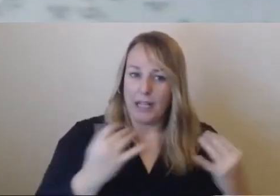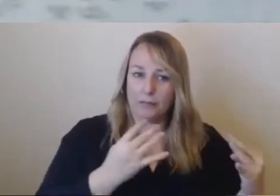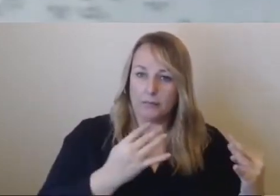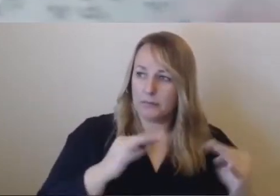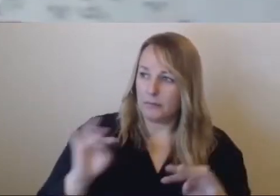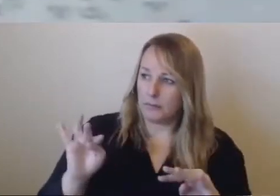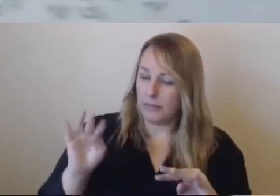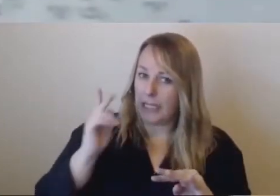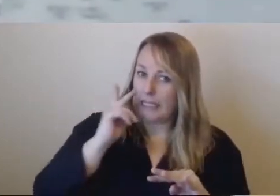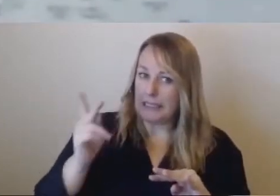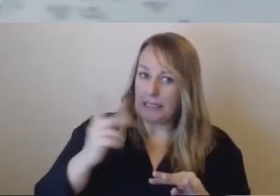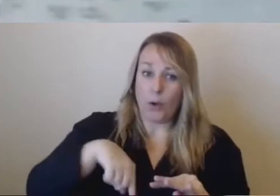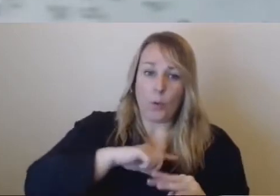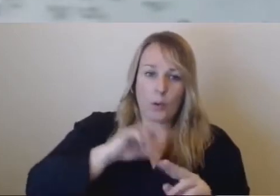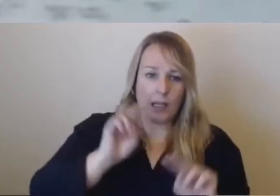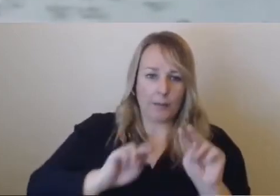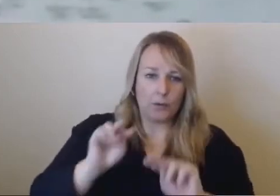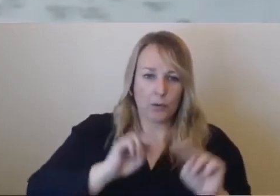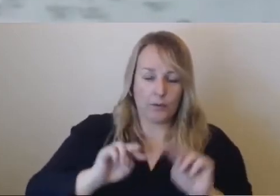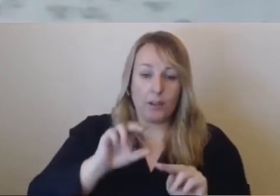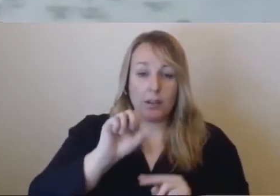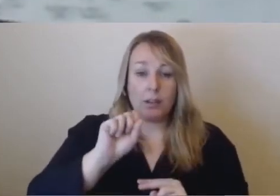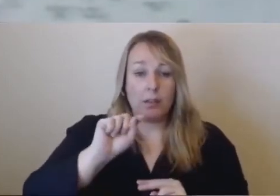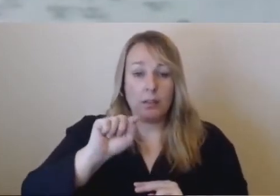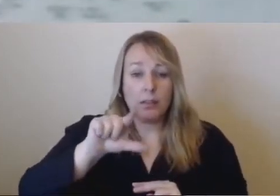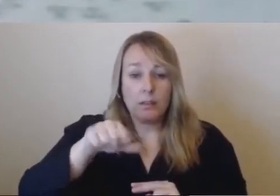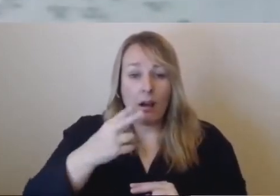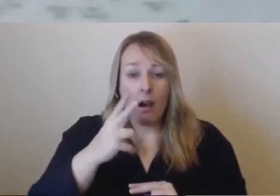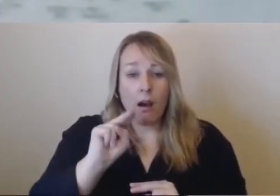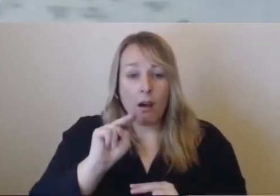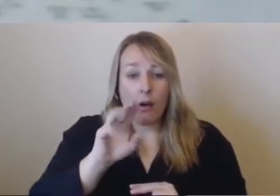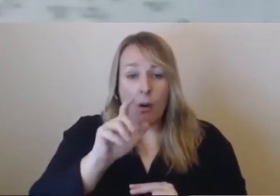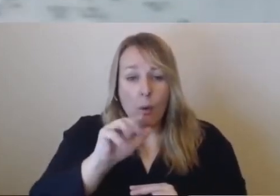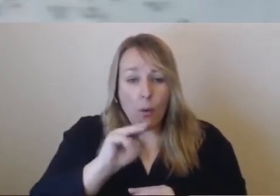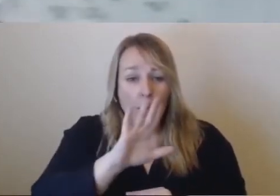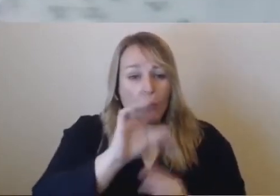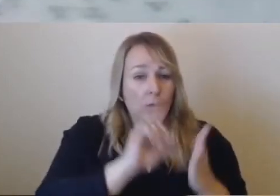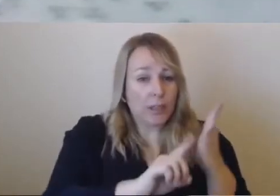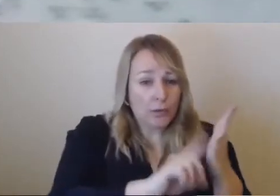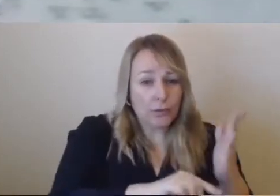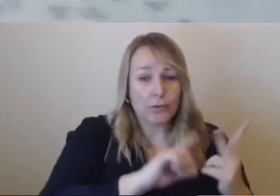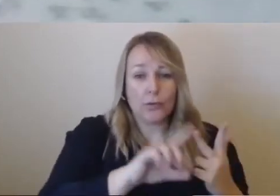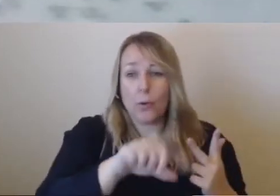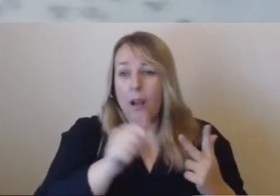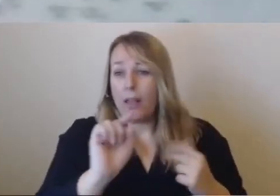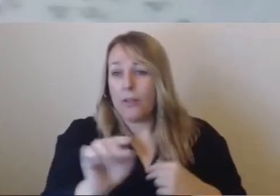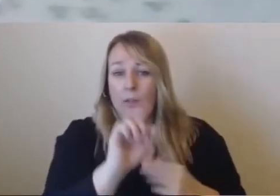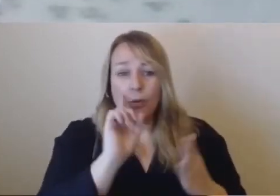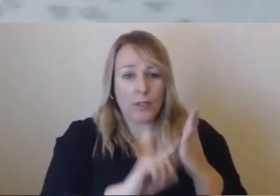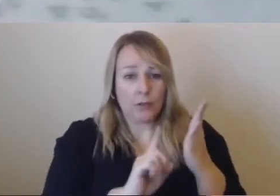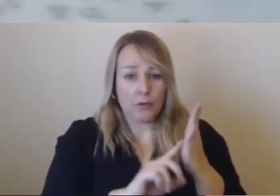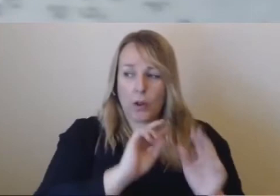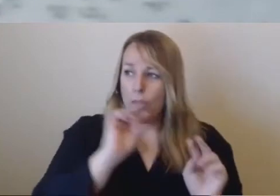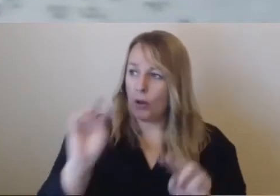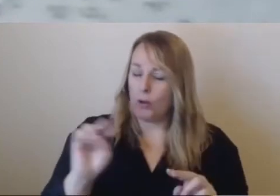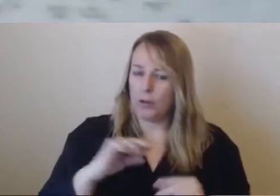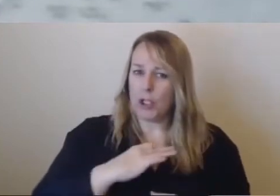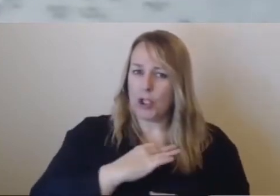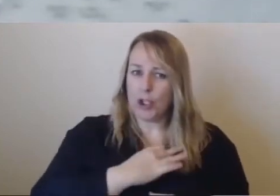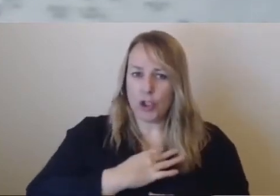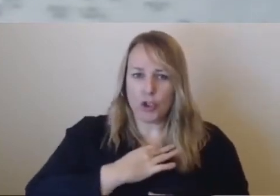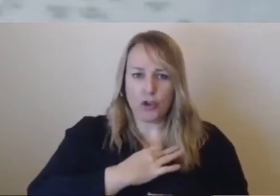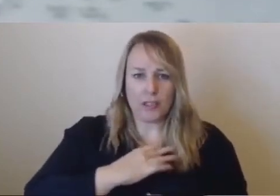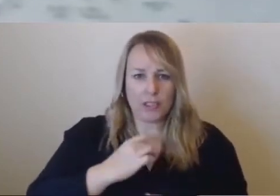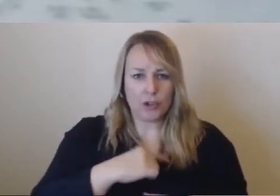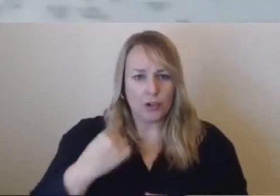observers such as ourselves, such as the Stockholm International Peace Research Institute and others that are very curious about the extent of